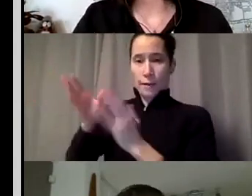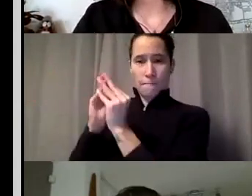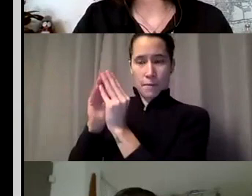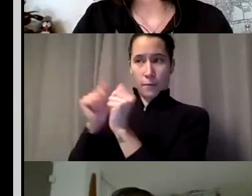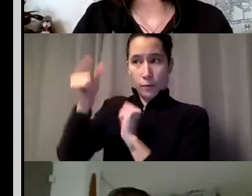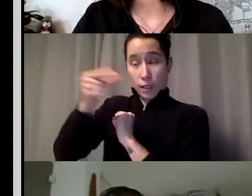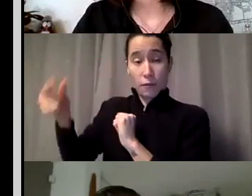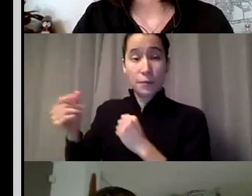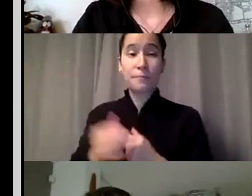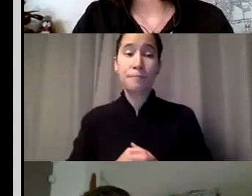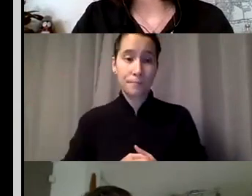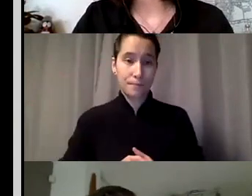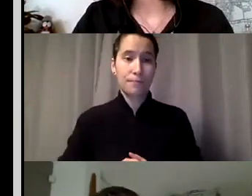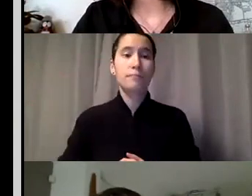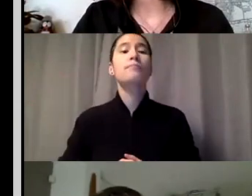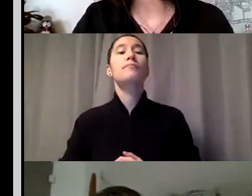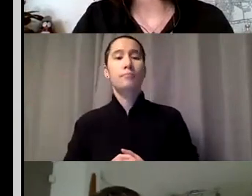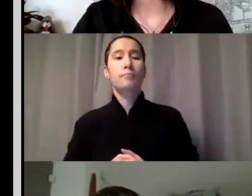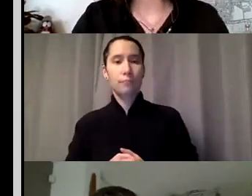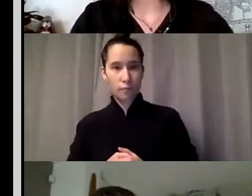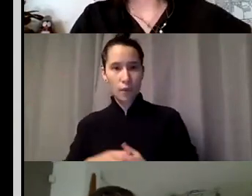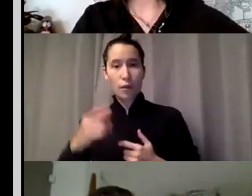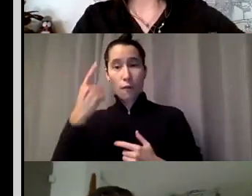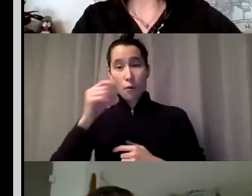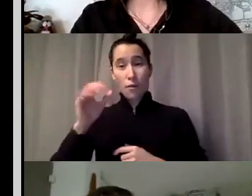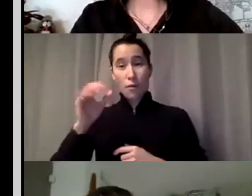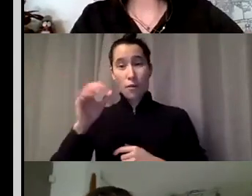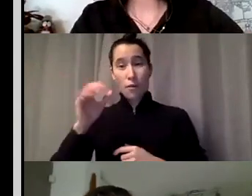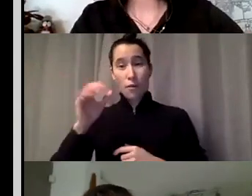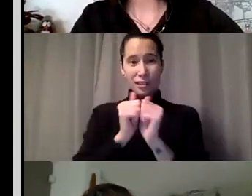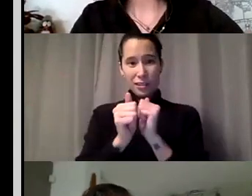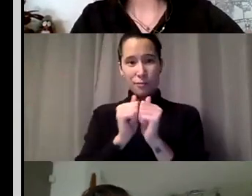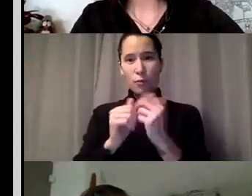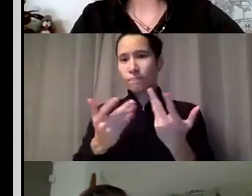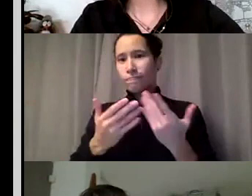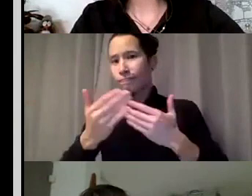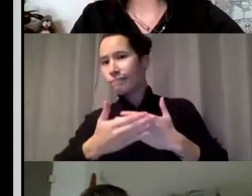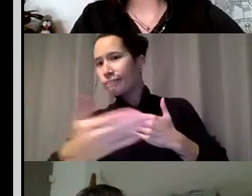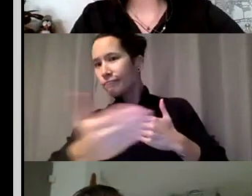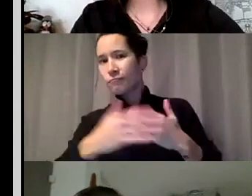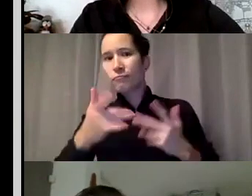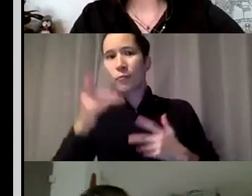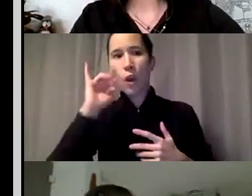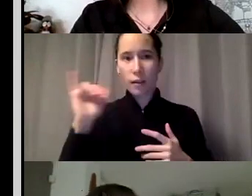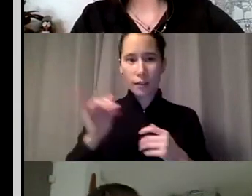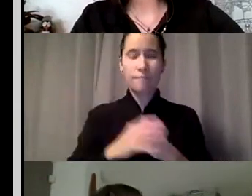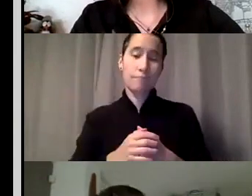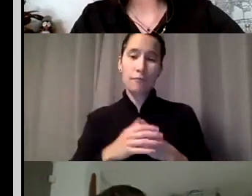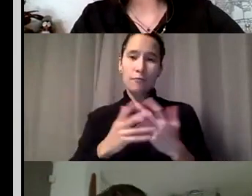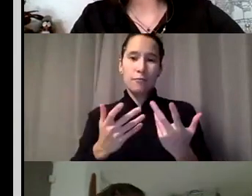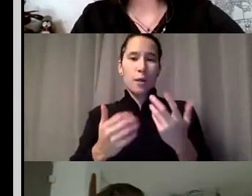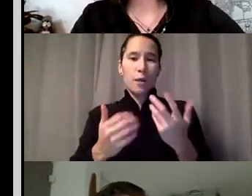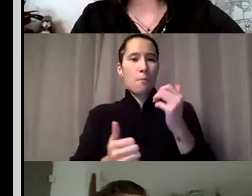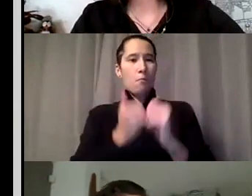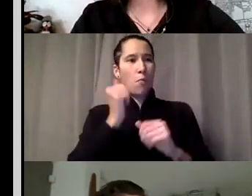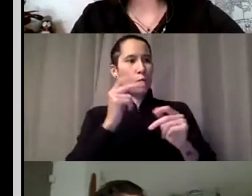What's next for return to sport? I know this is the question that I get probably most often is what will it look like in the new year? And